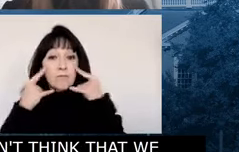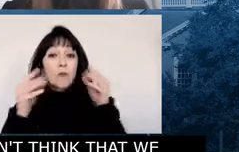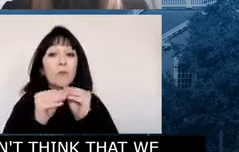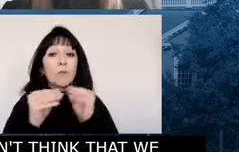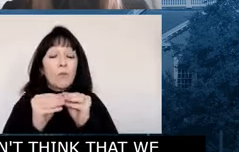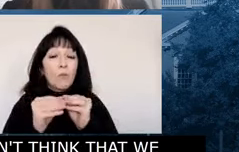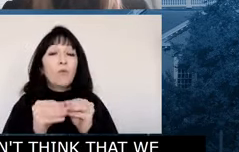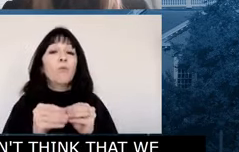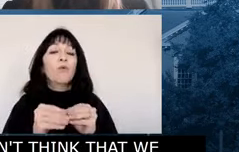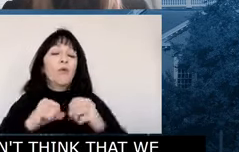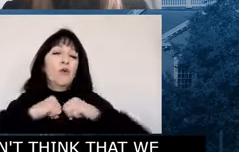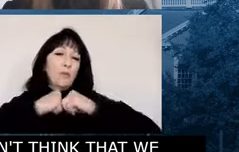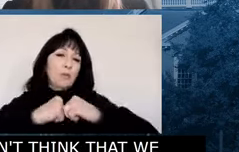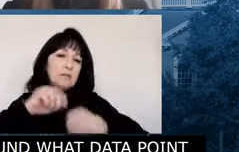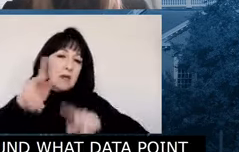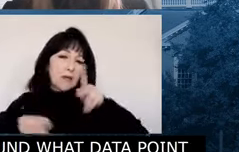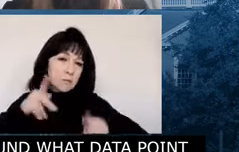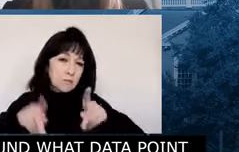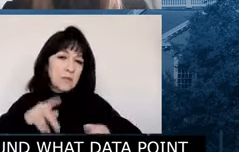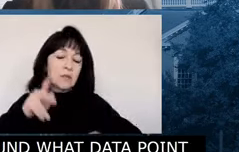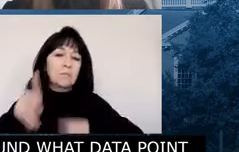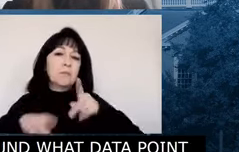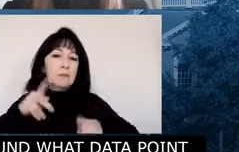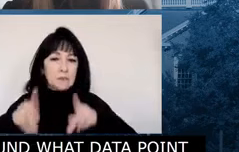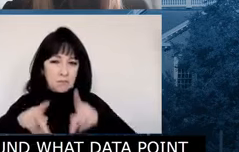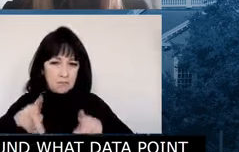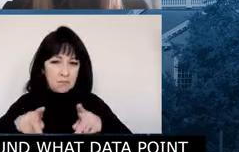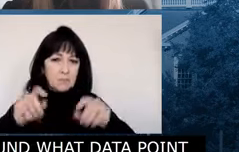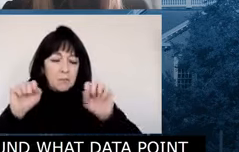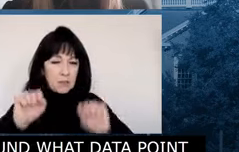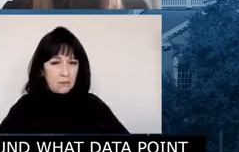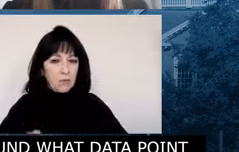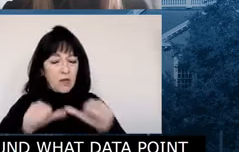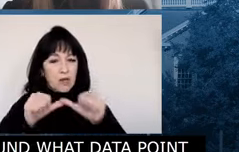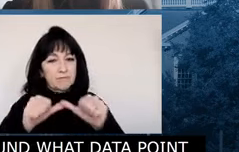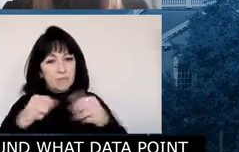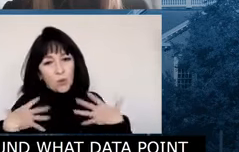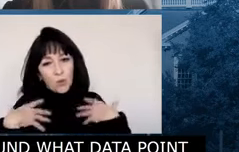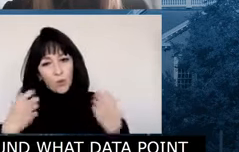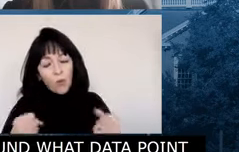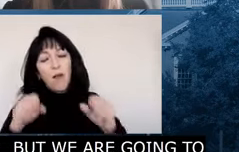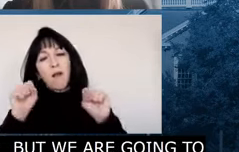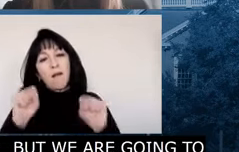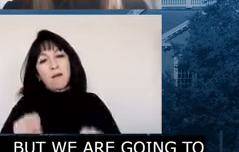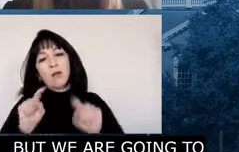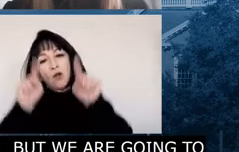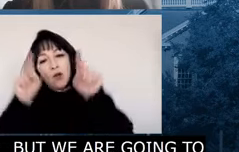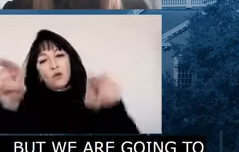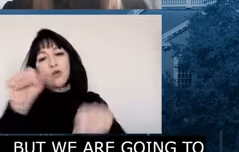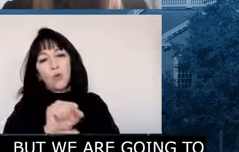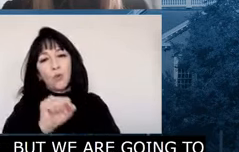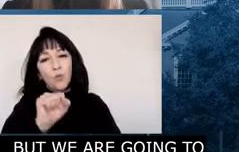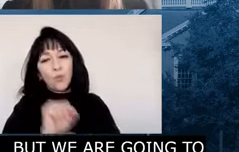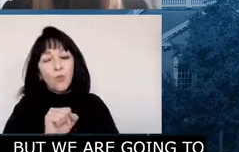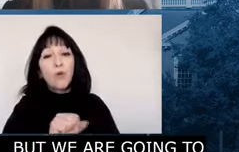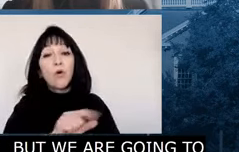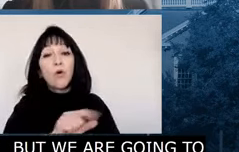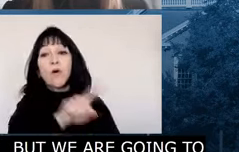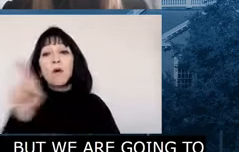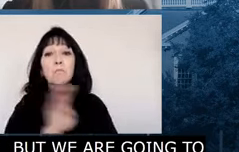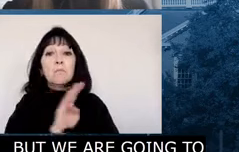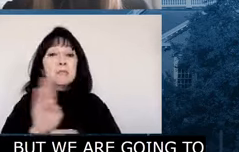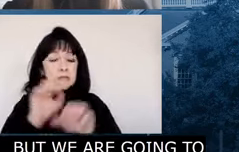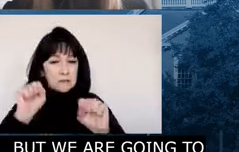looking at it as things change and as they improve, and make a determination as to whether or not we need